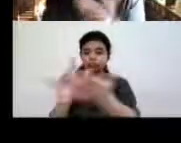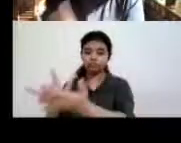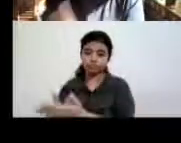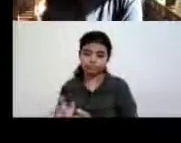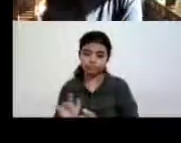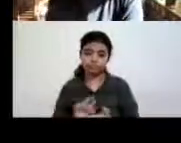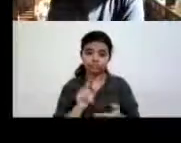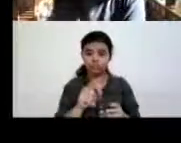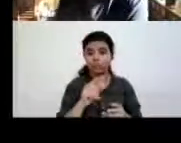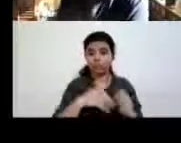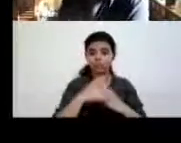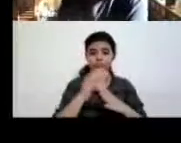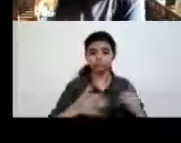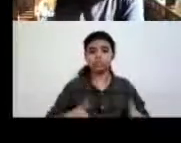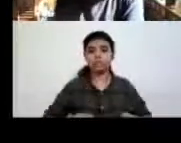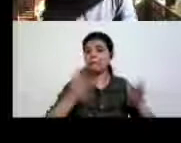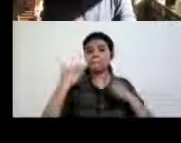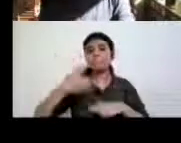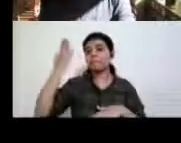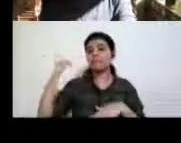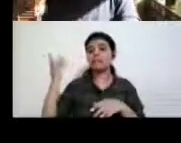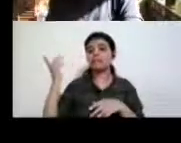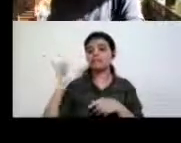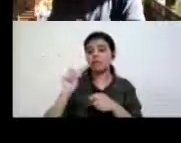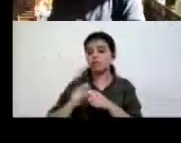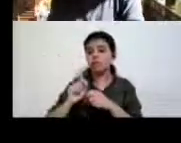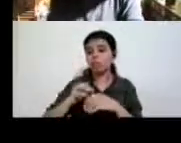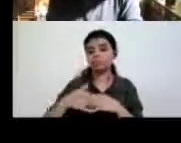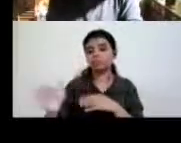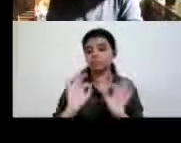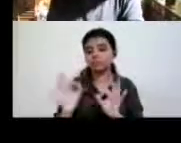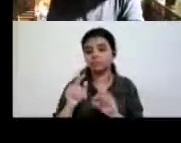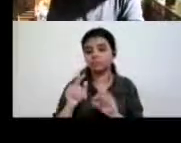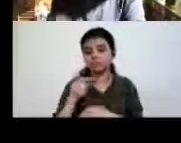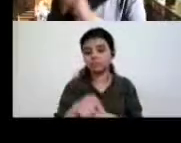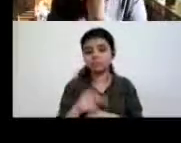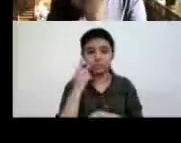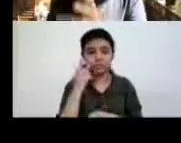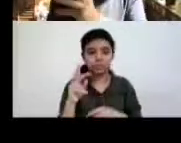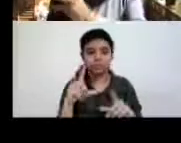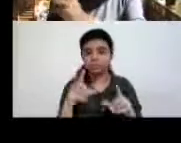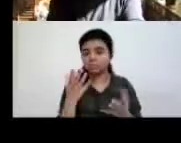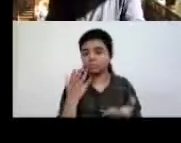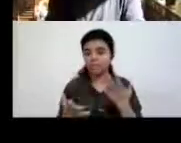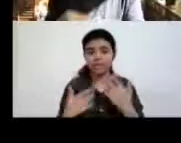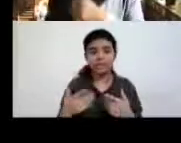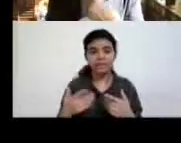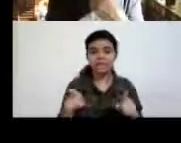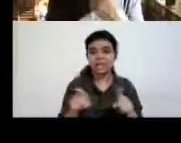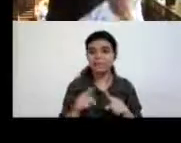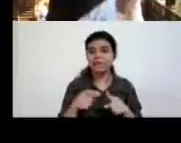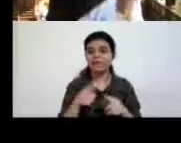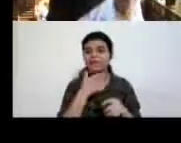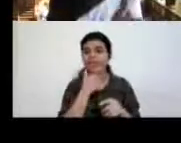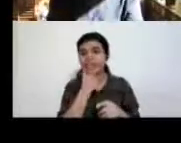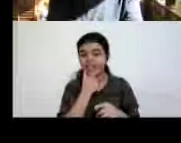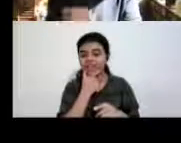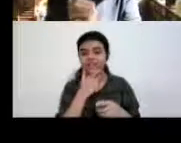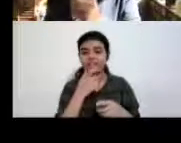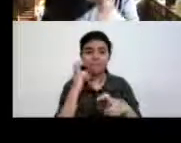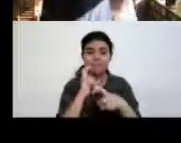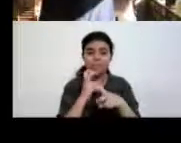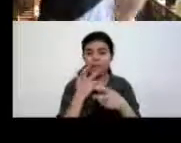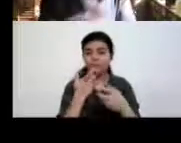has never been done before. We are showing, I don't know, bones and skulls and